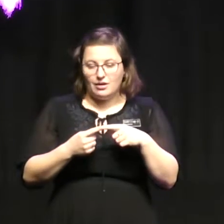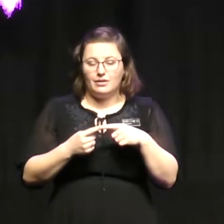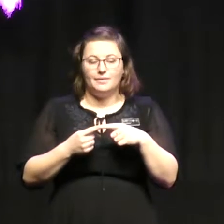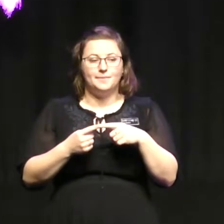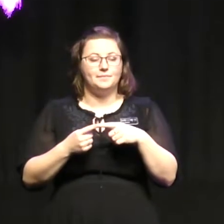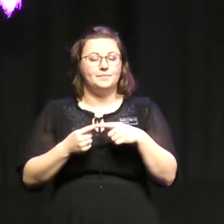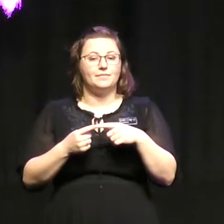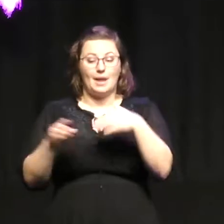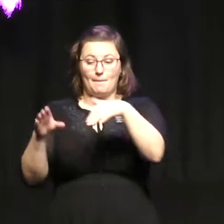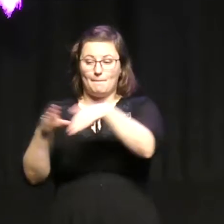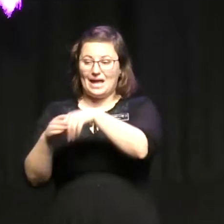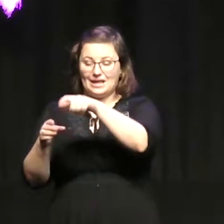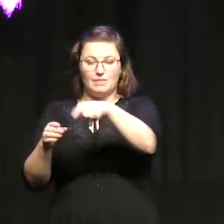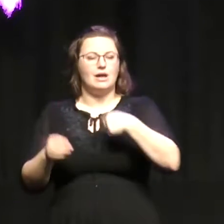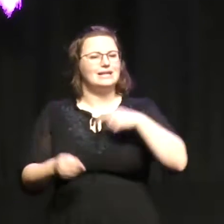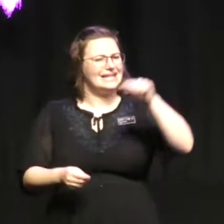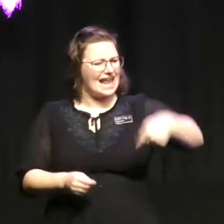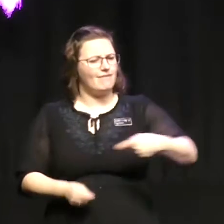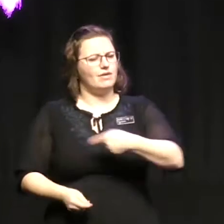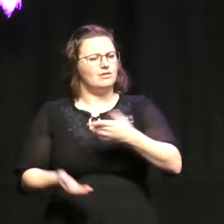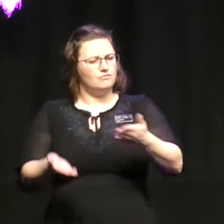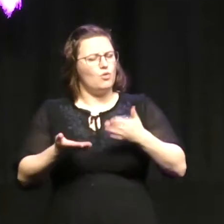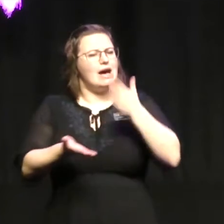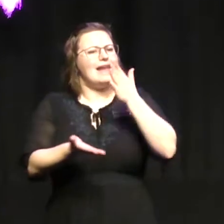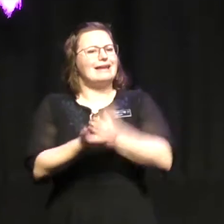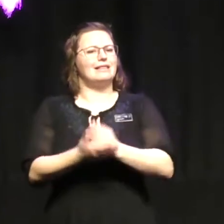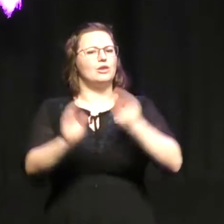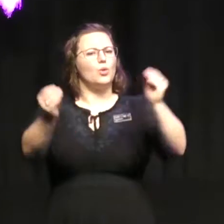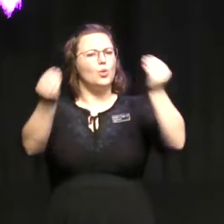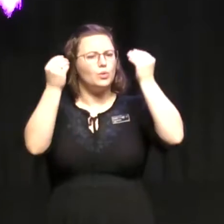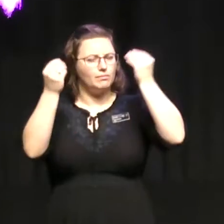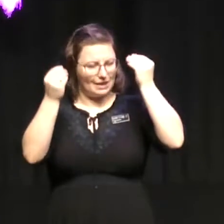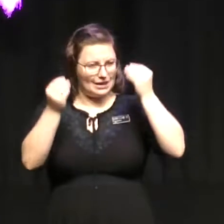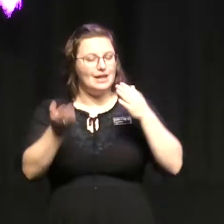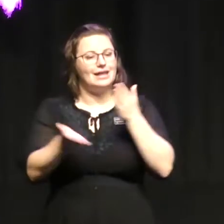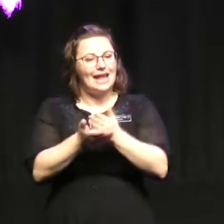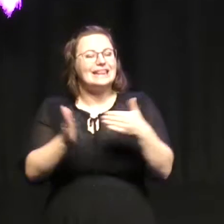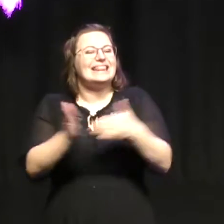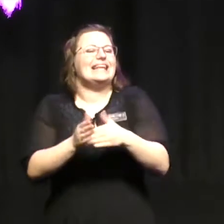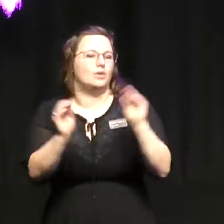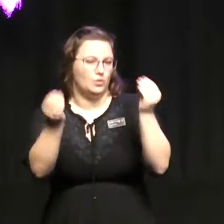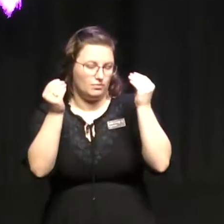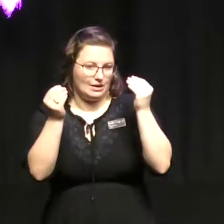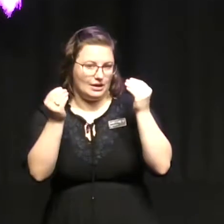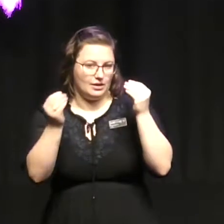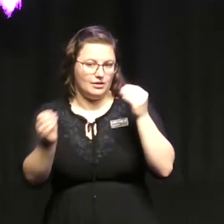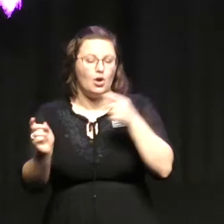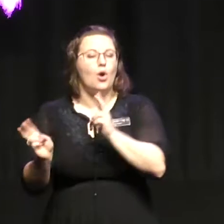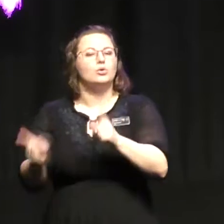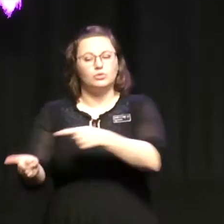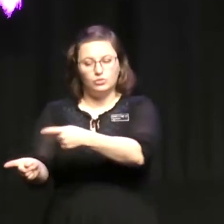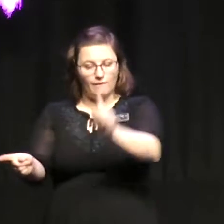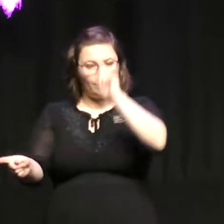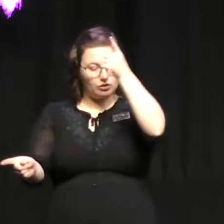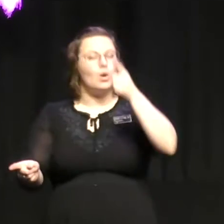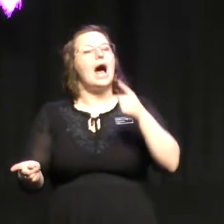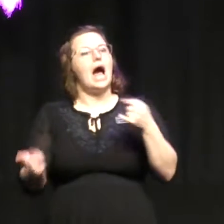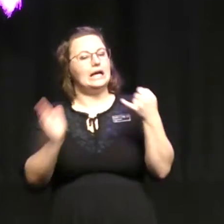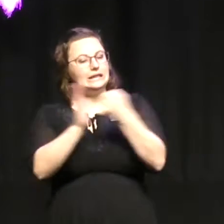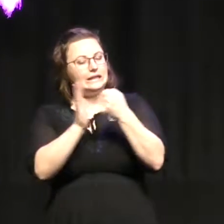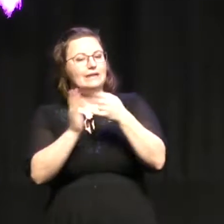When SEWA members demand right to education, they also understand that it has the responsibility